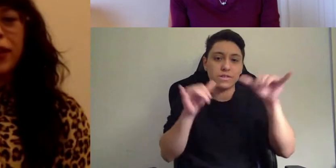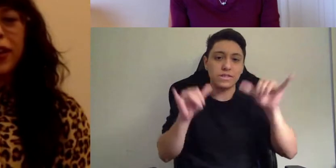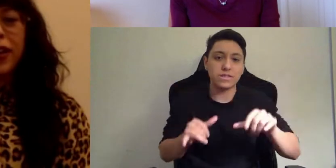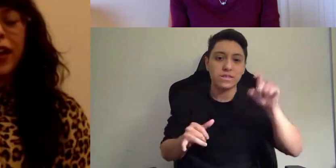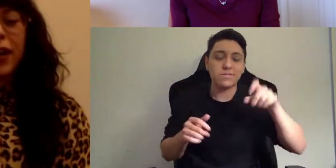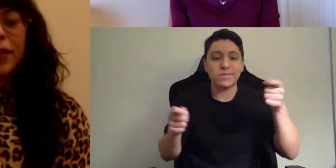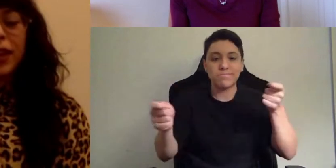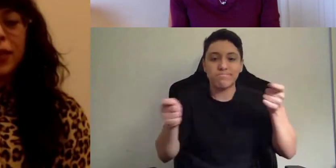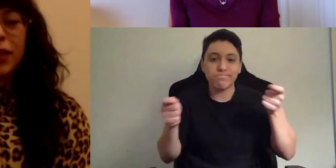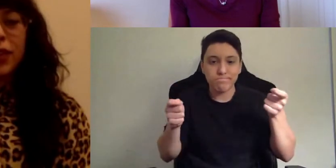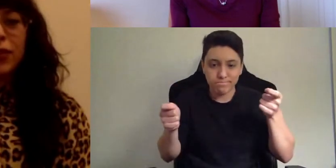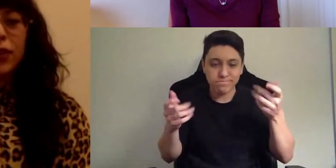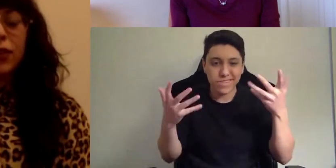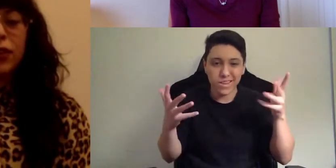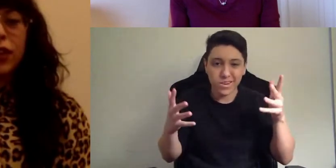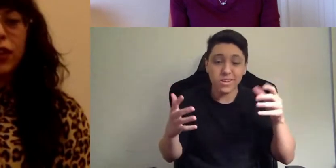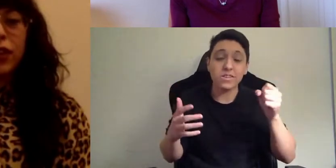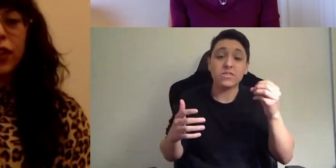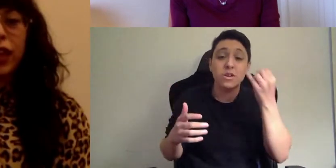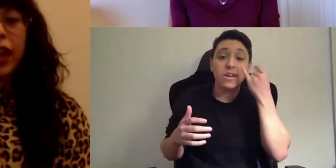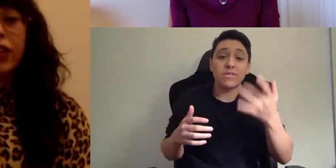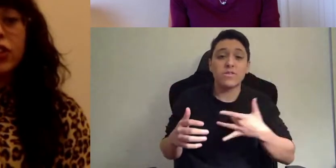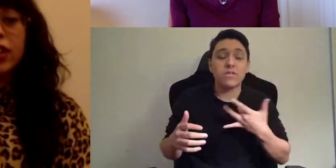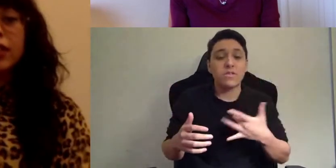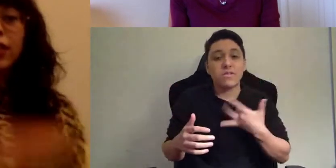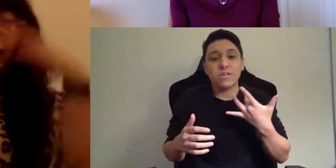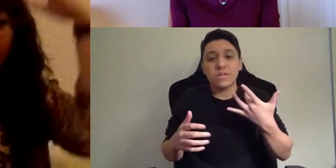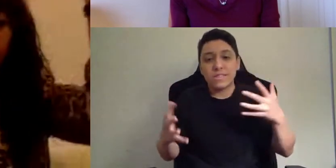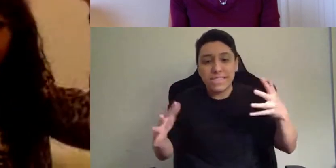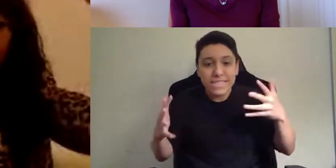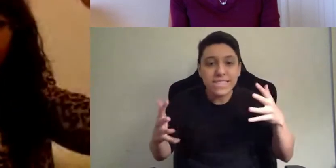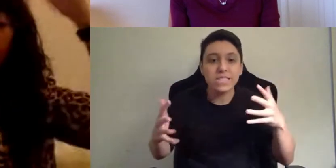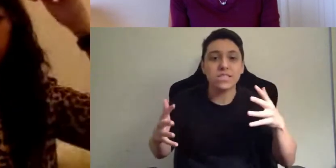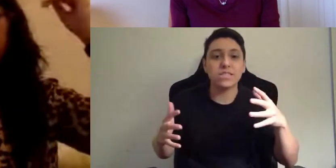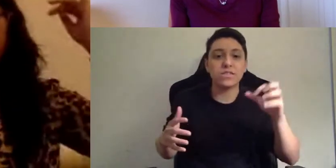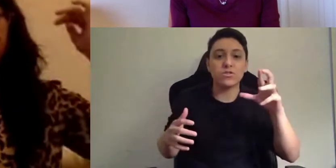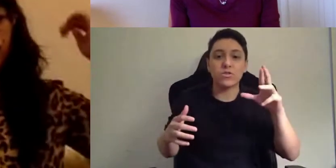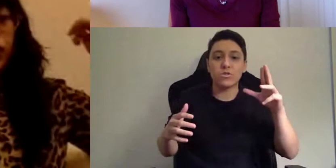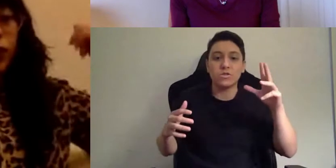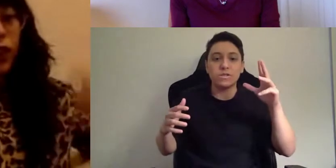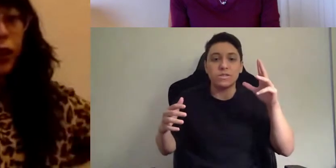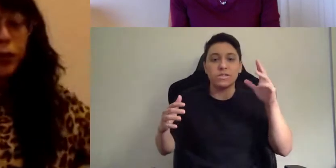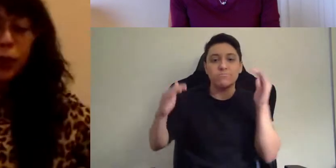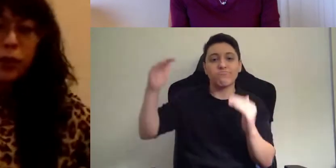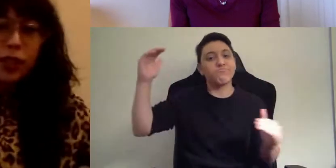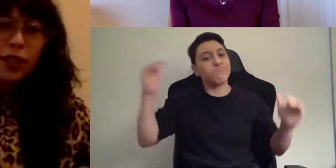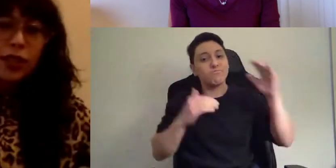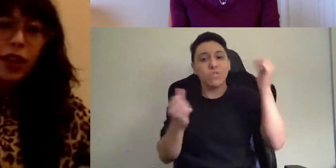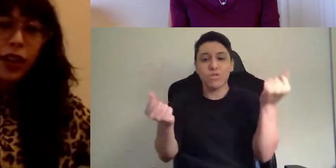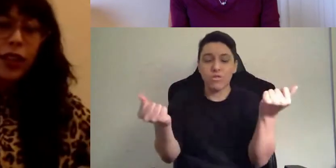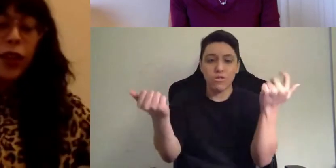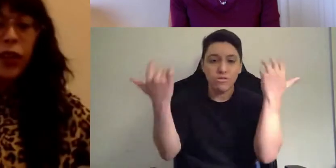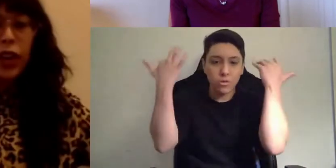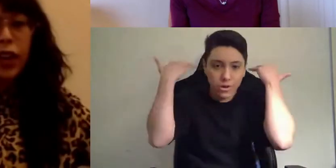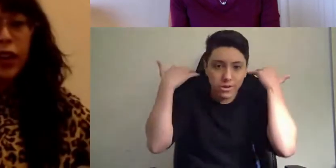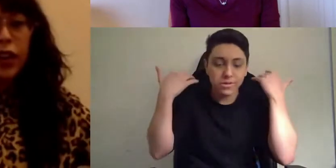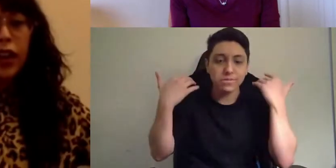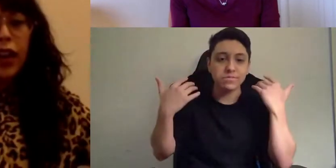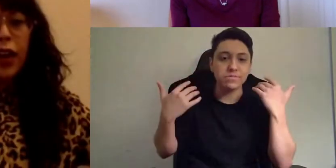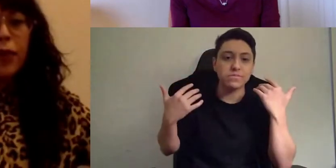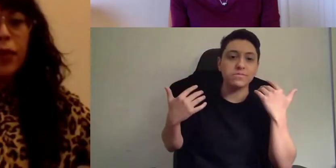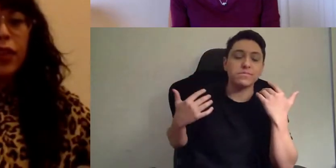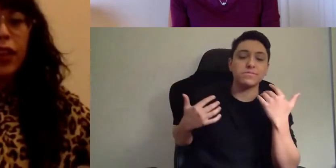if you are in a place where you're feeling really anxious, like up here, or you're feeling really like frozen, stuck down